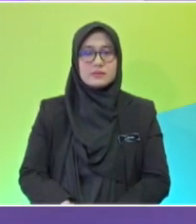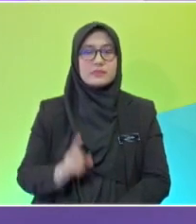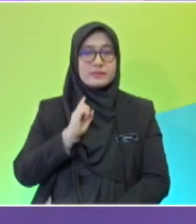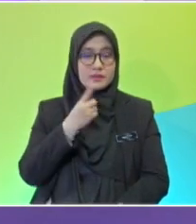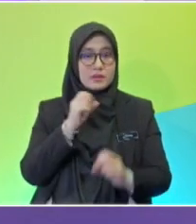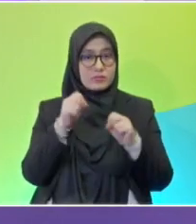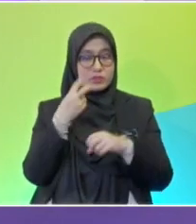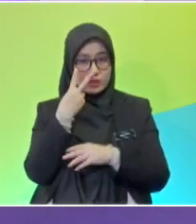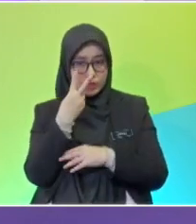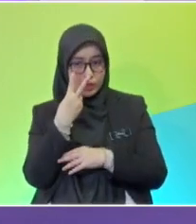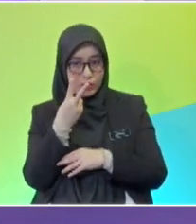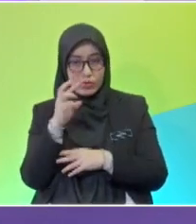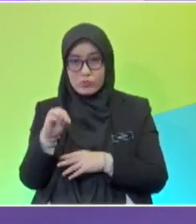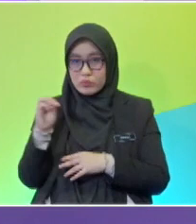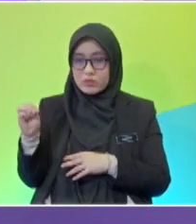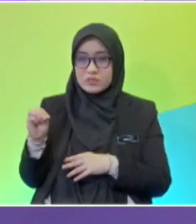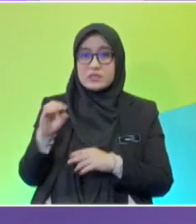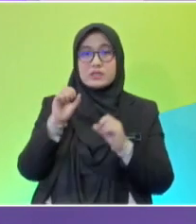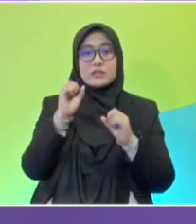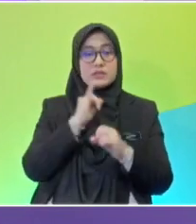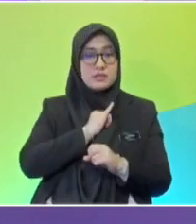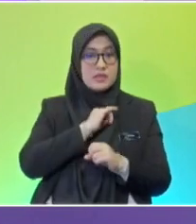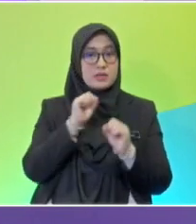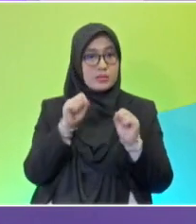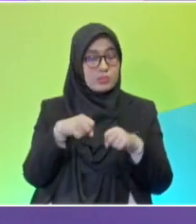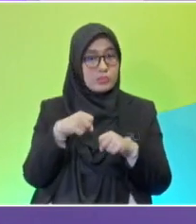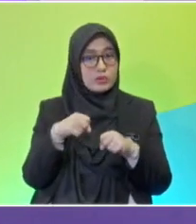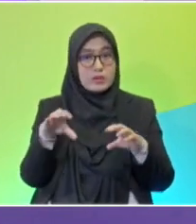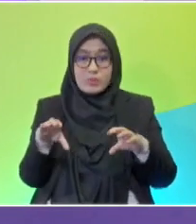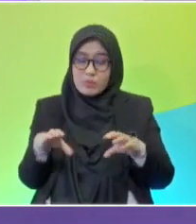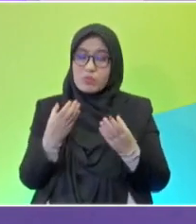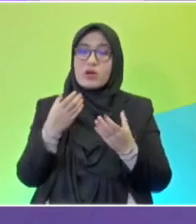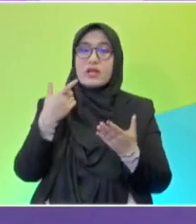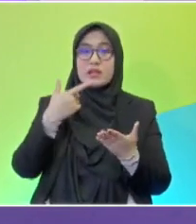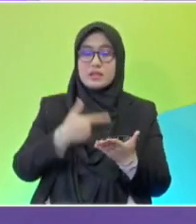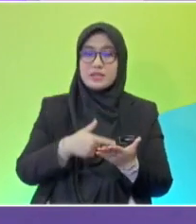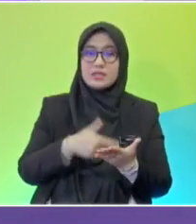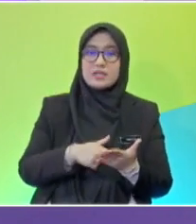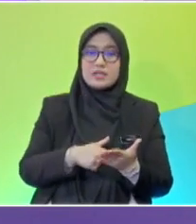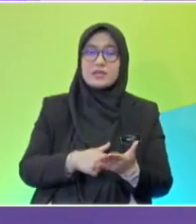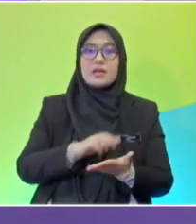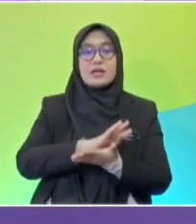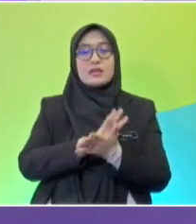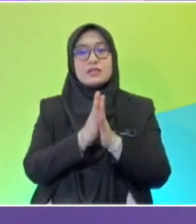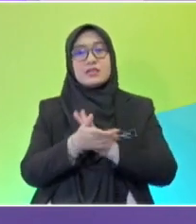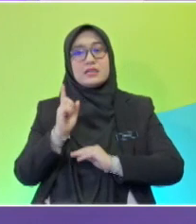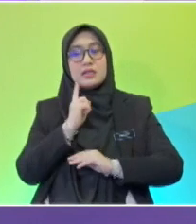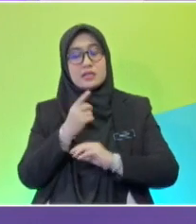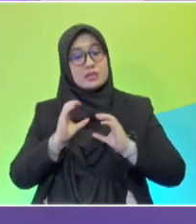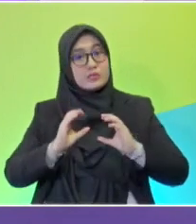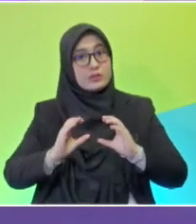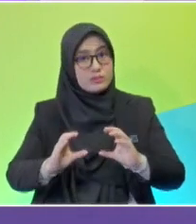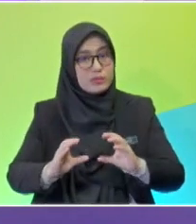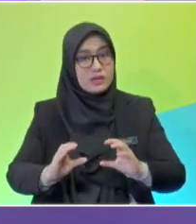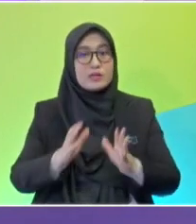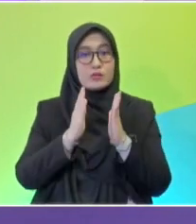hey, my pupil is able to do more, then you can quickly think of the 8 differentiation strategies